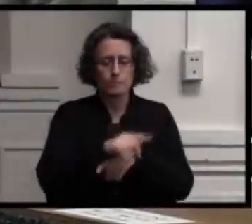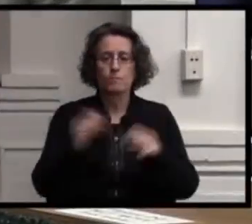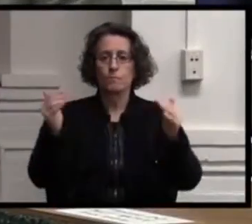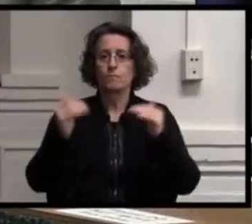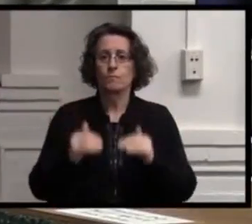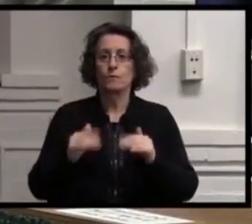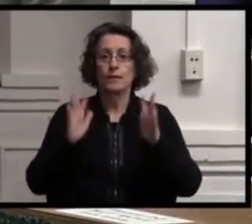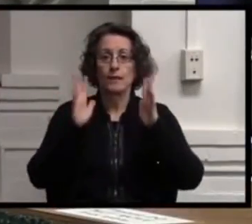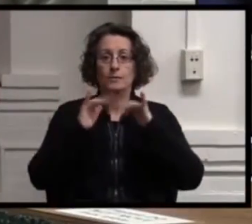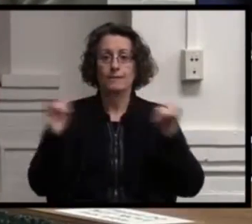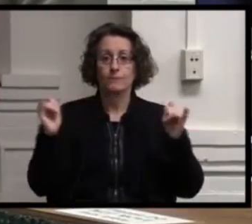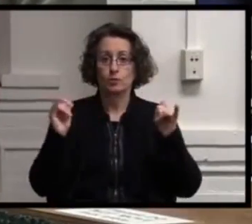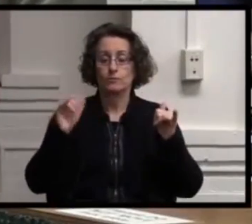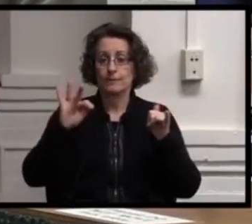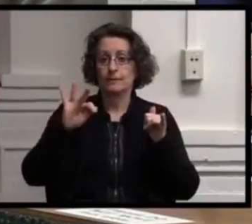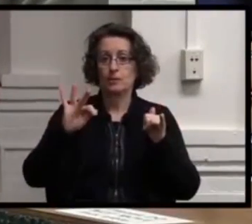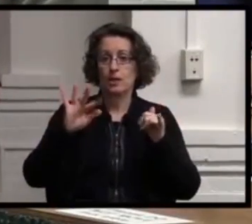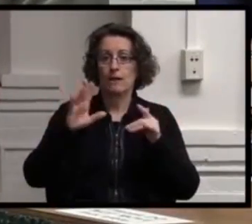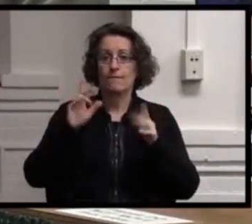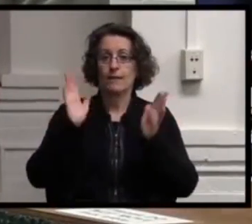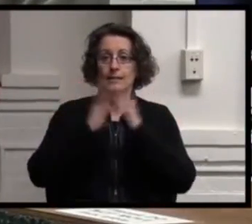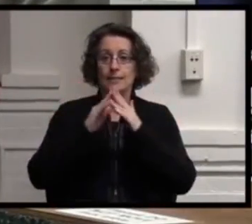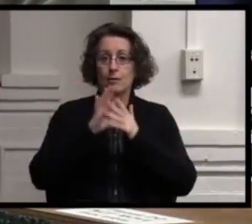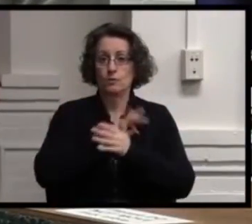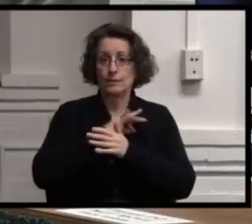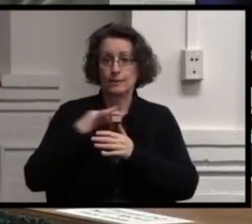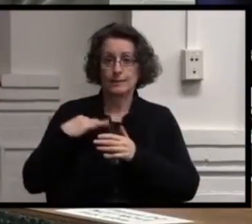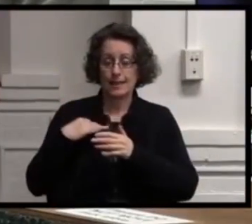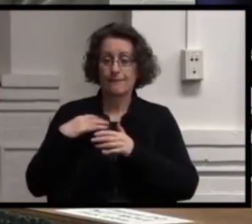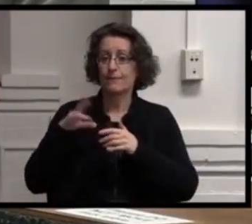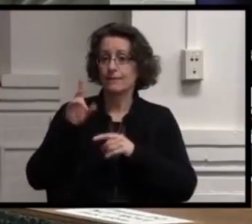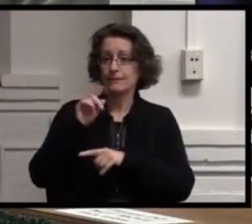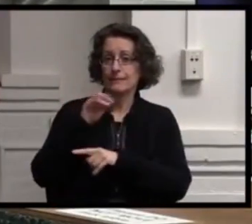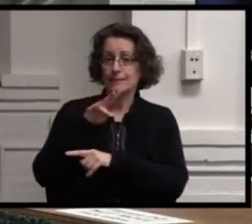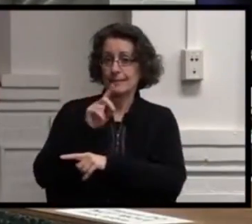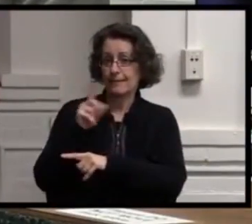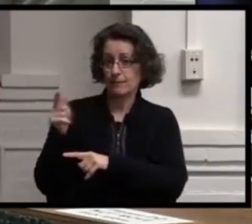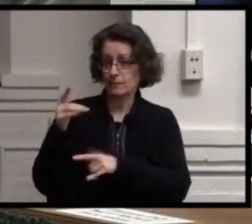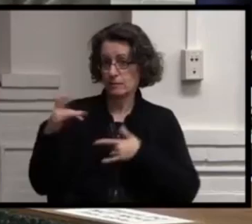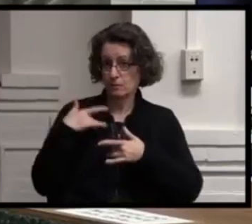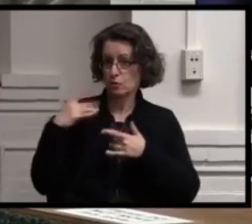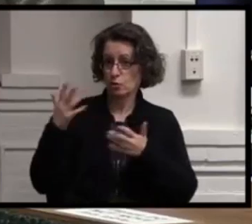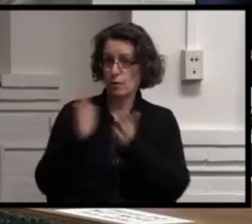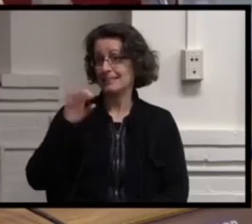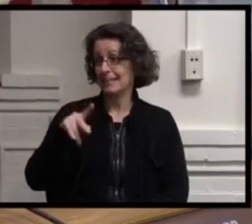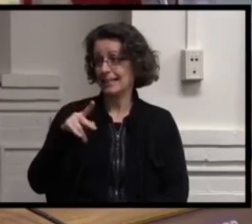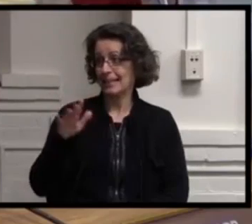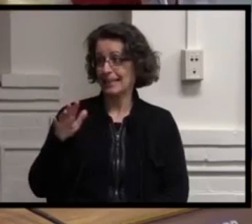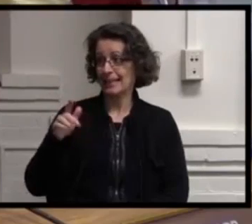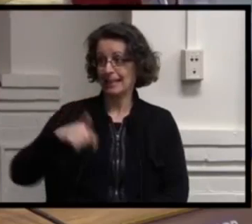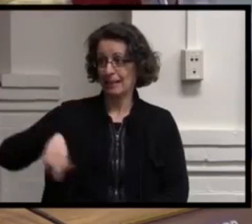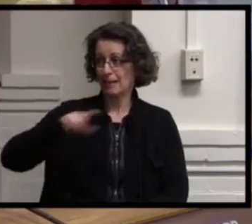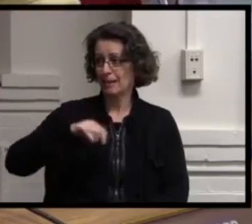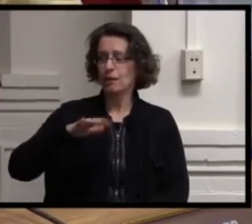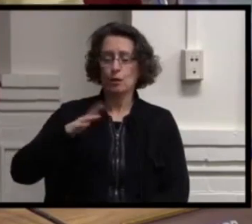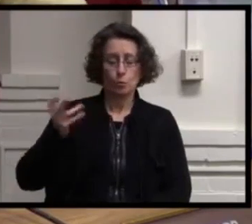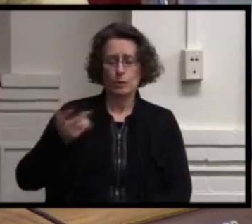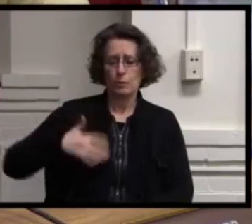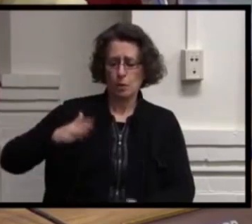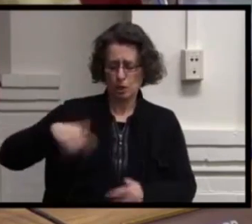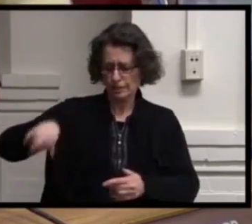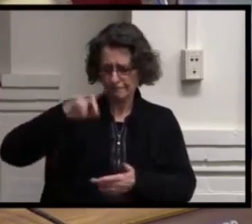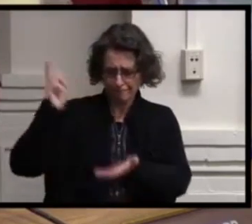now we want to talk about diversification of town staff, and I know, David, you're the one that wanted this on the agenda. We